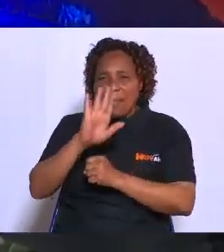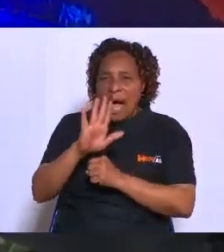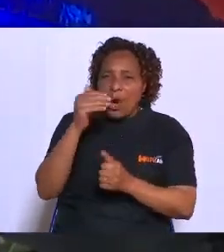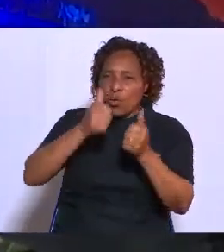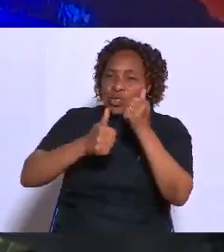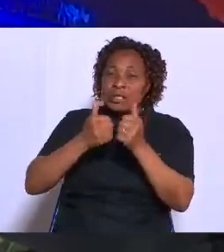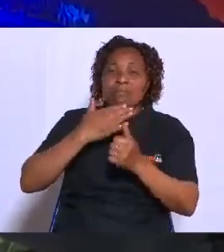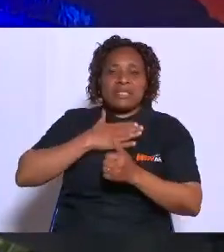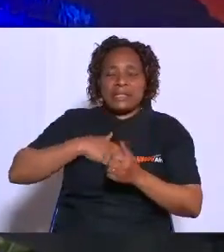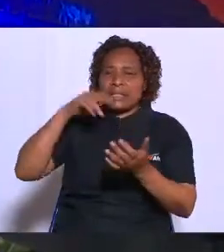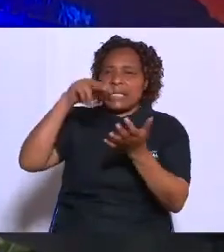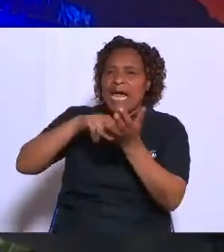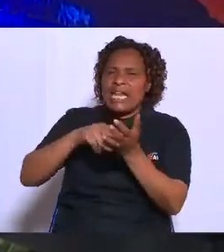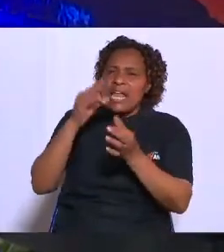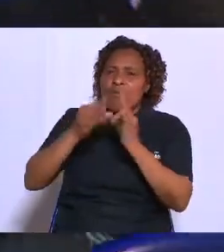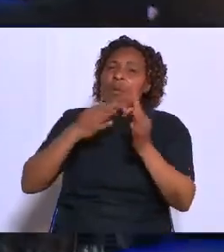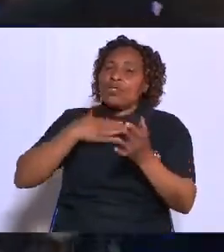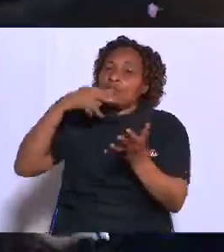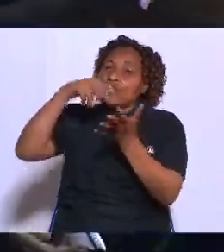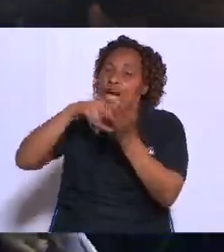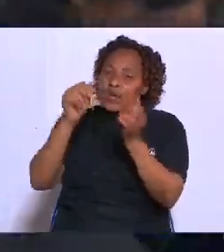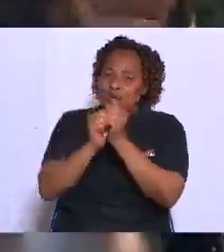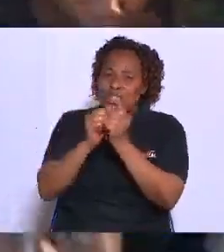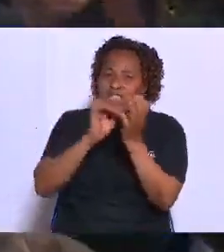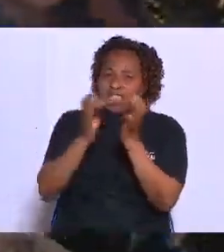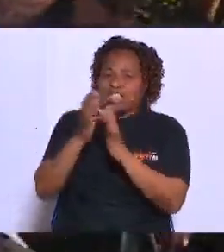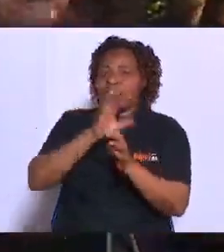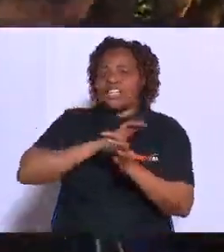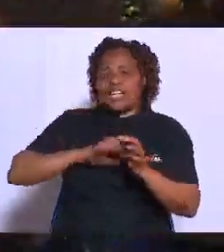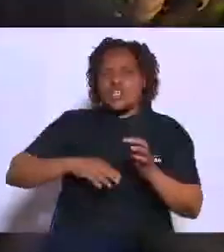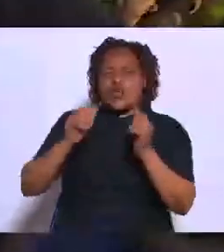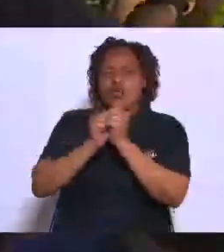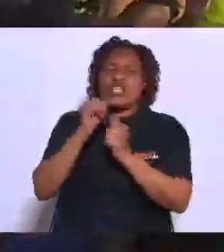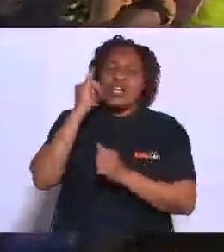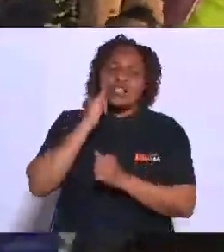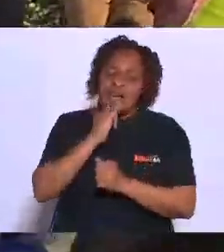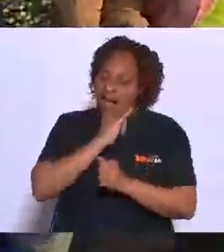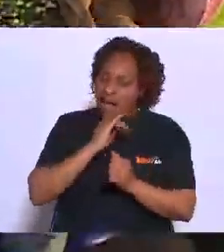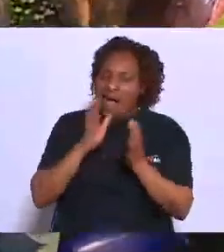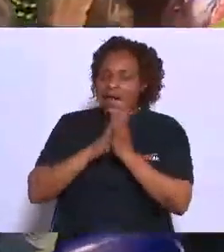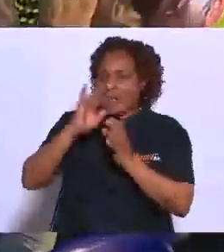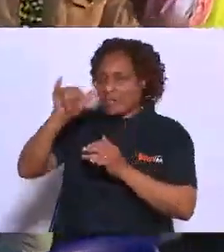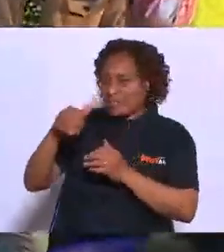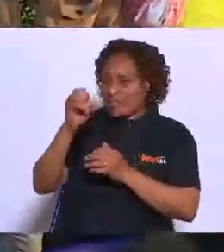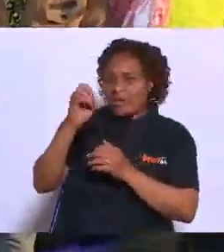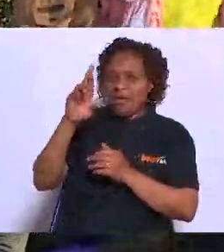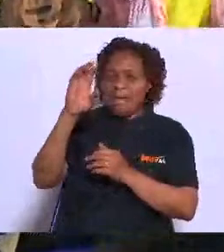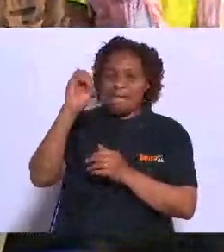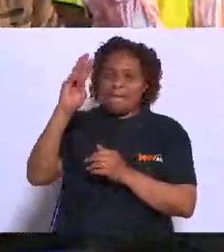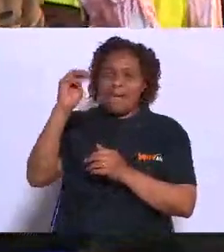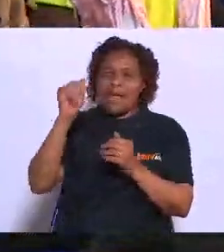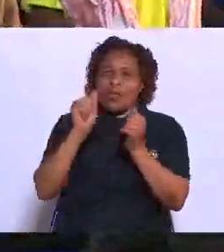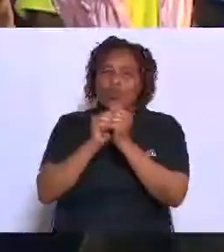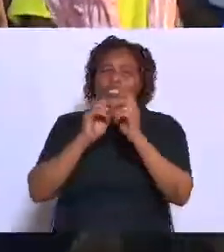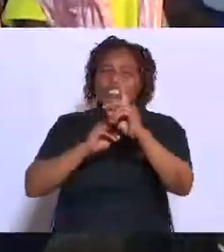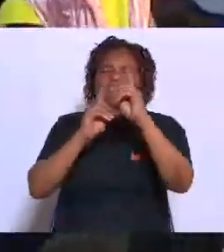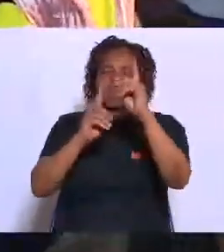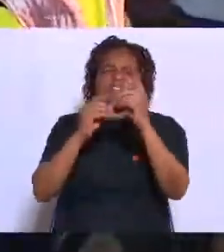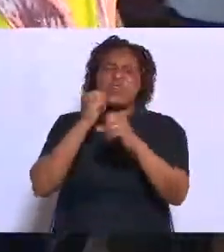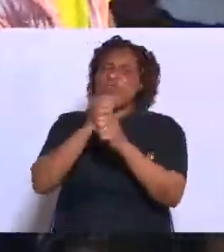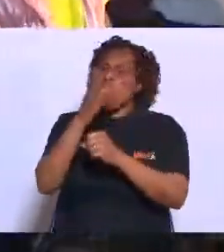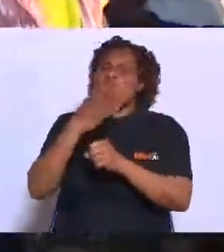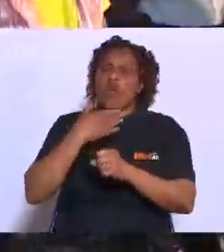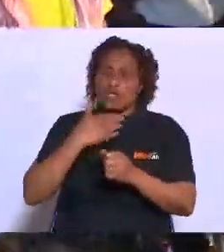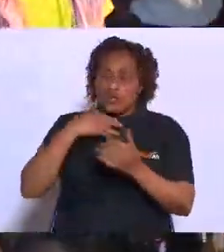you stand you want to stand with Christ you want to stand with Isaiah and Jeremiah and the disciples you want to